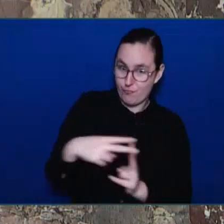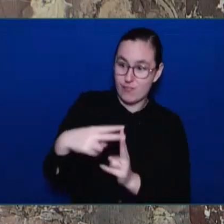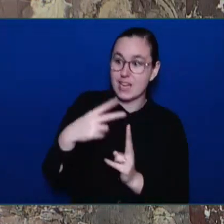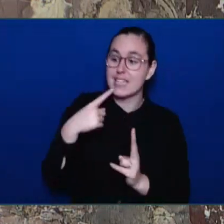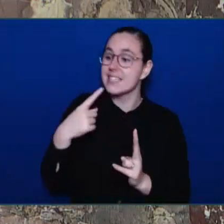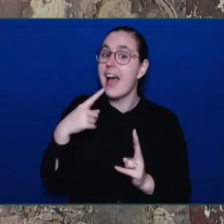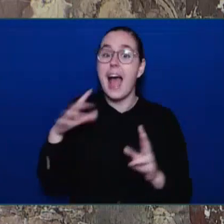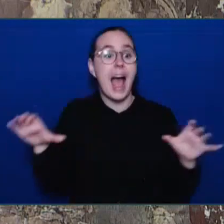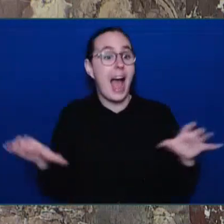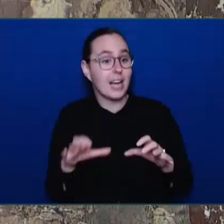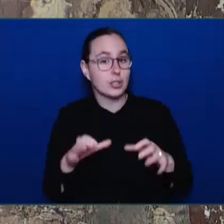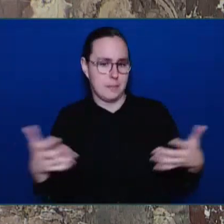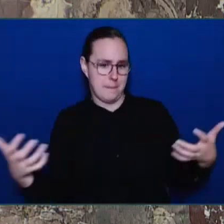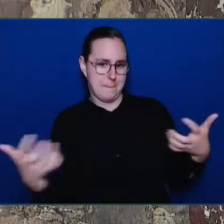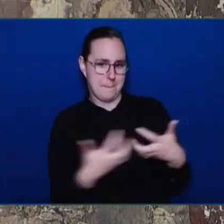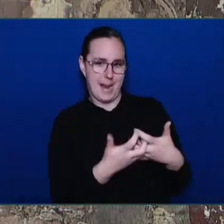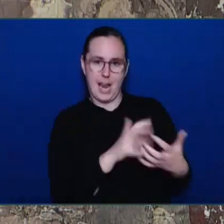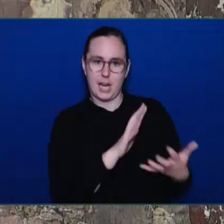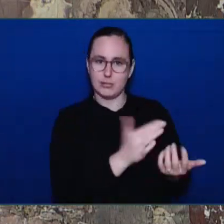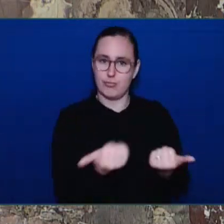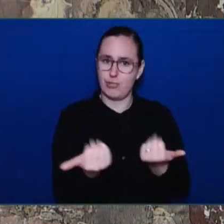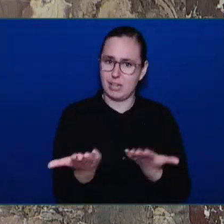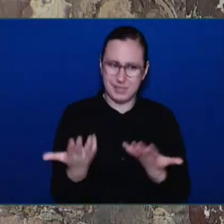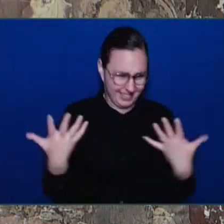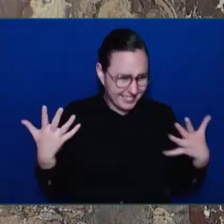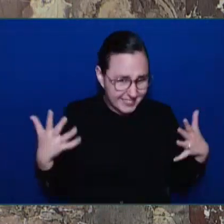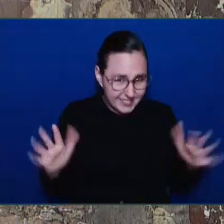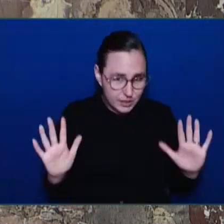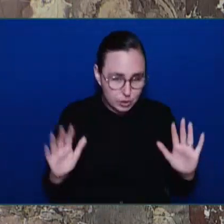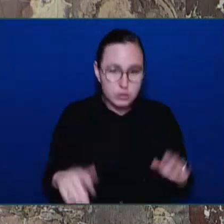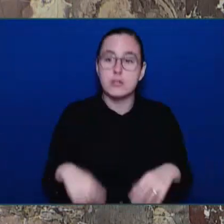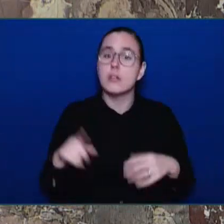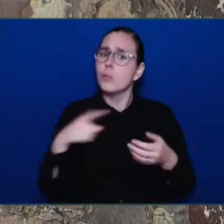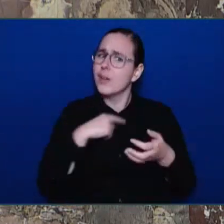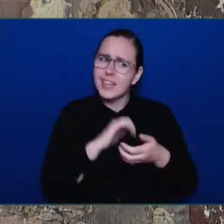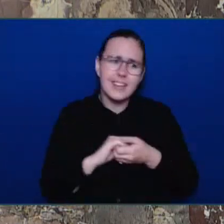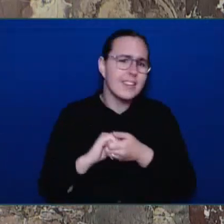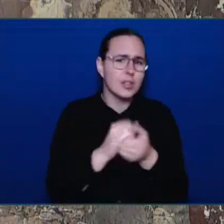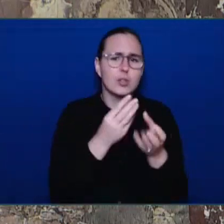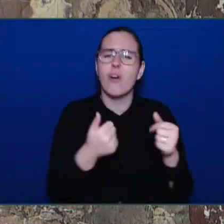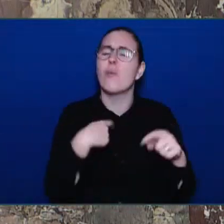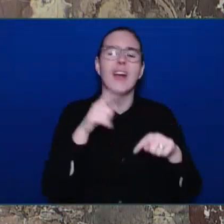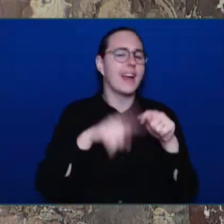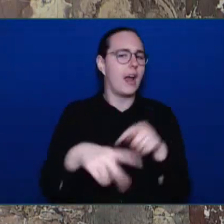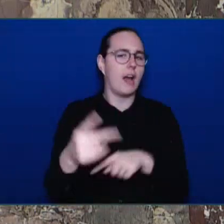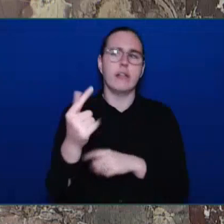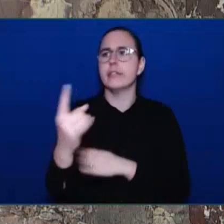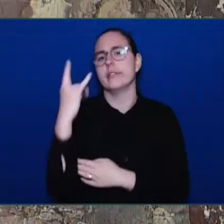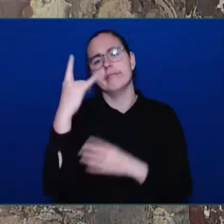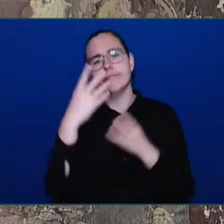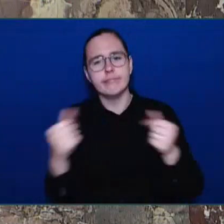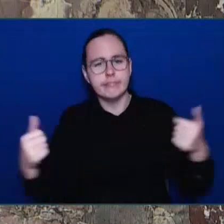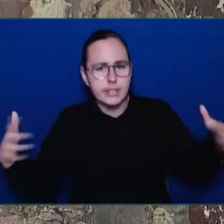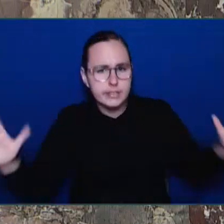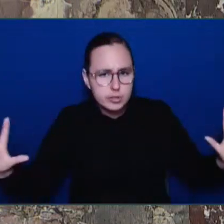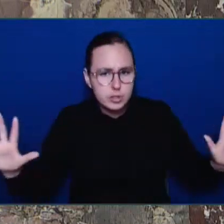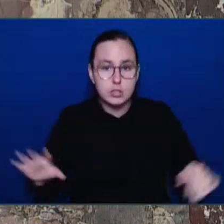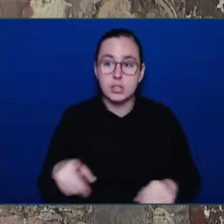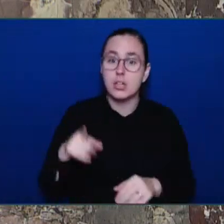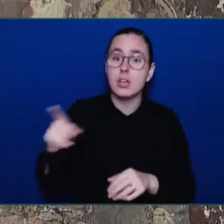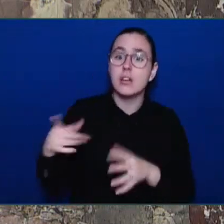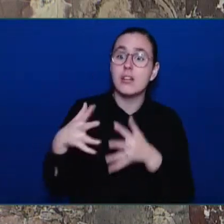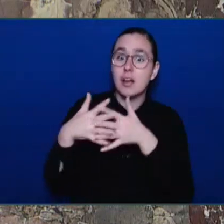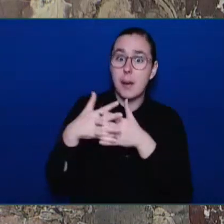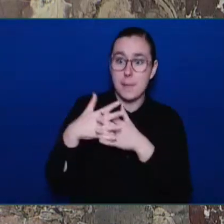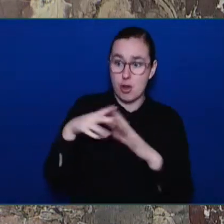this issue. This is not an issue that's going to be solved overnight. We see it down the west coast of the United States, in major centres across Canada. It was the core discussion